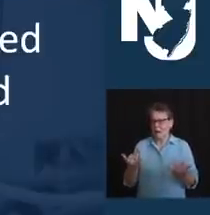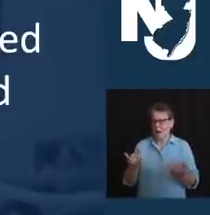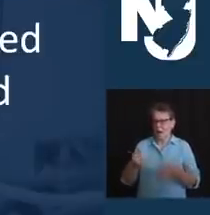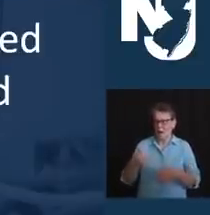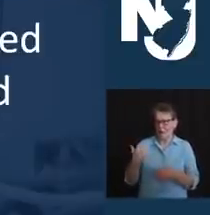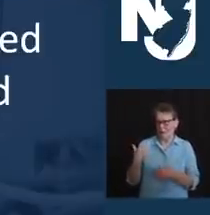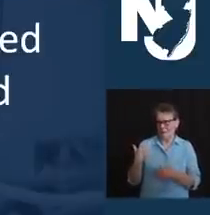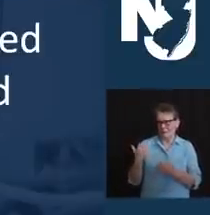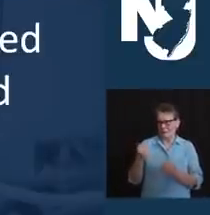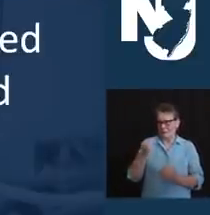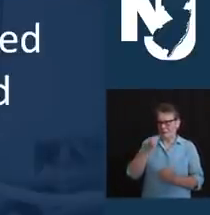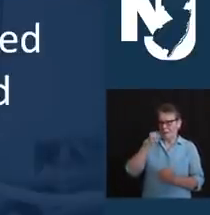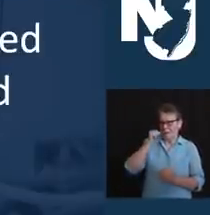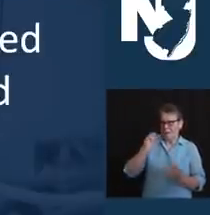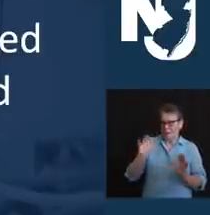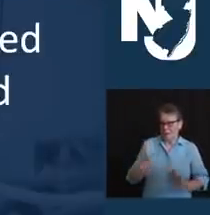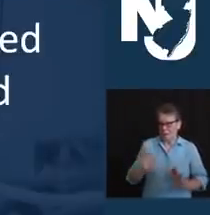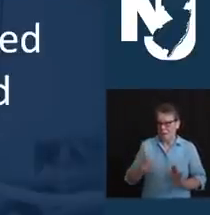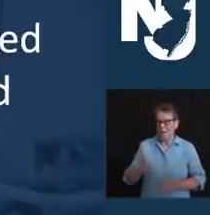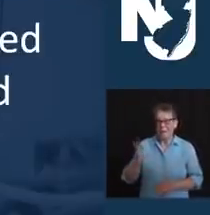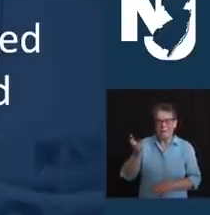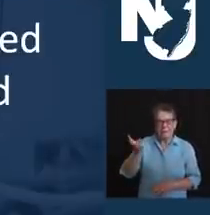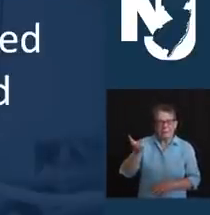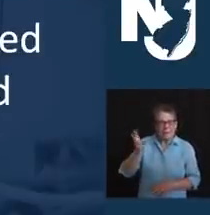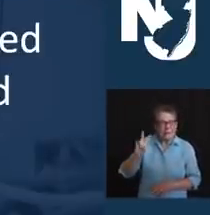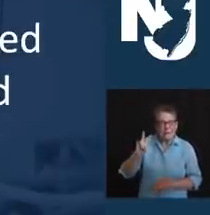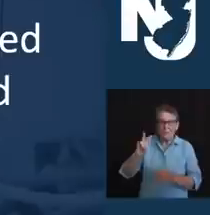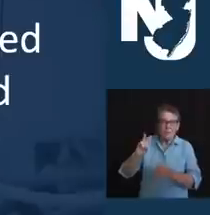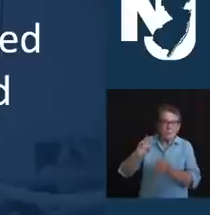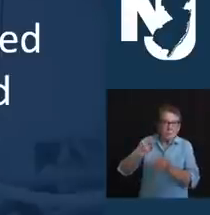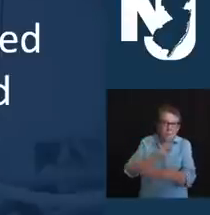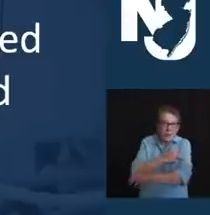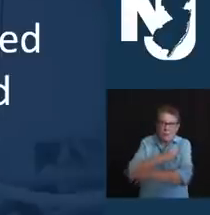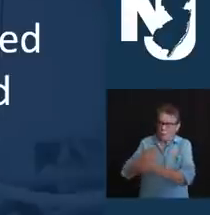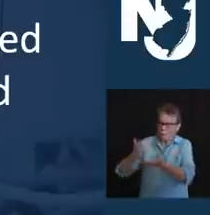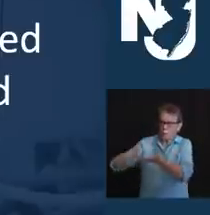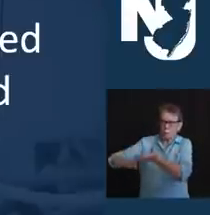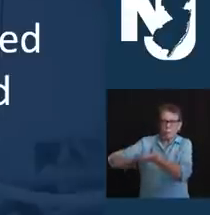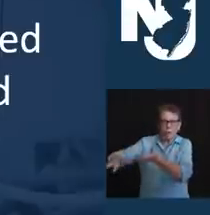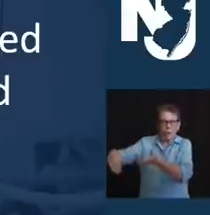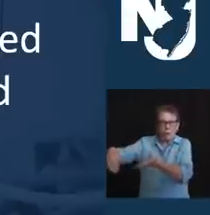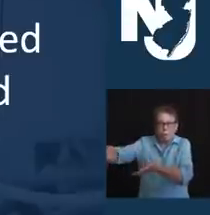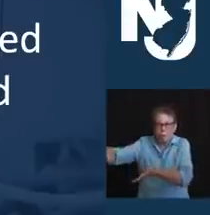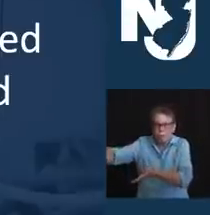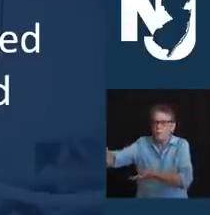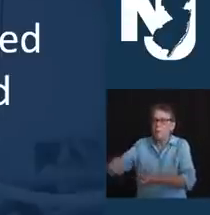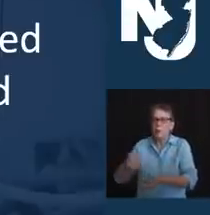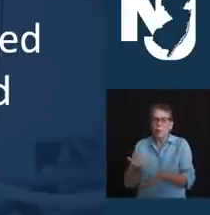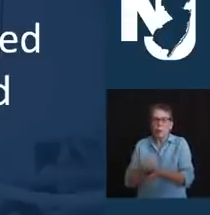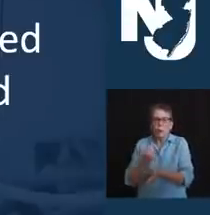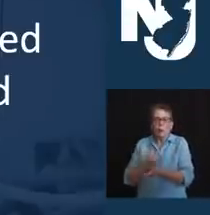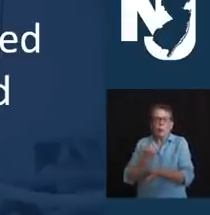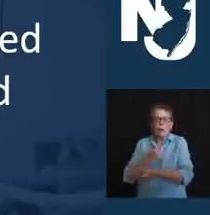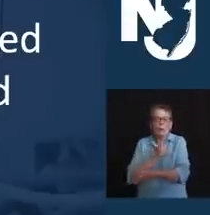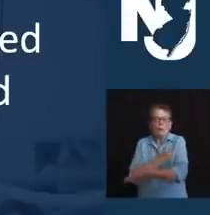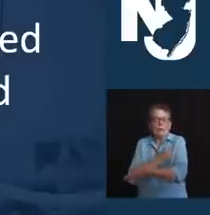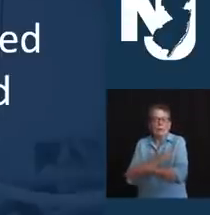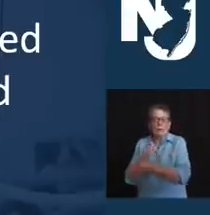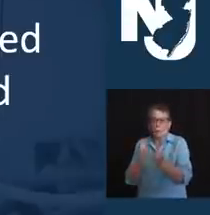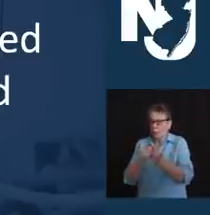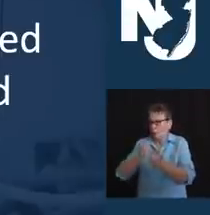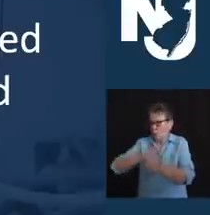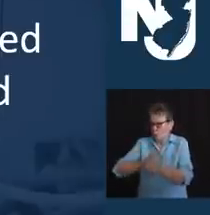discharged, 55 went in, and our hospitals reported 7 losses of life, again, not yet